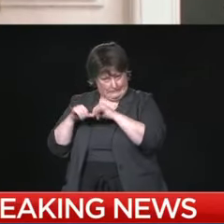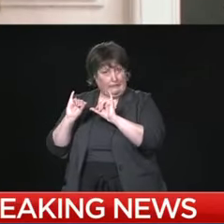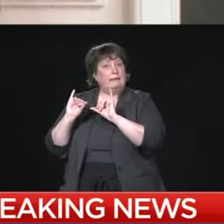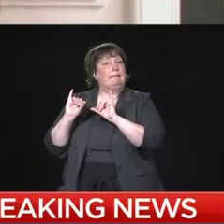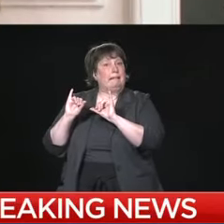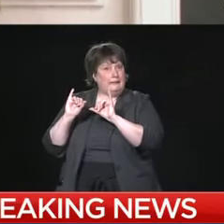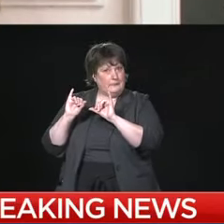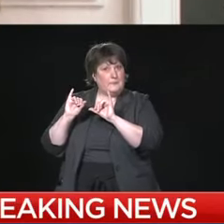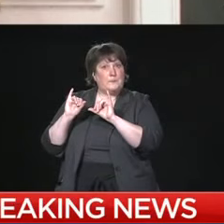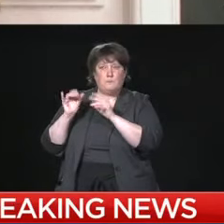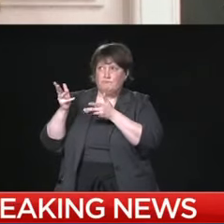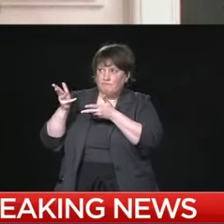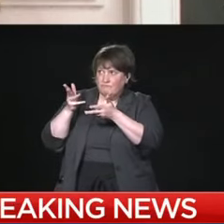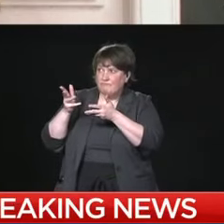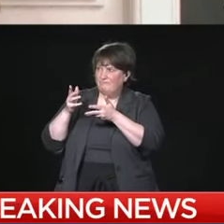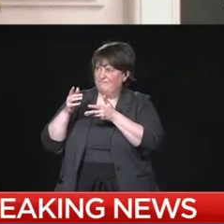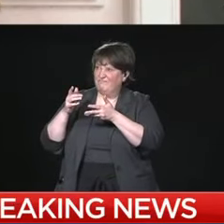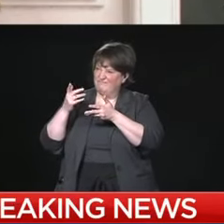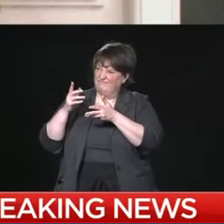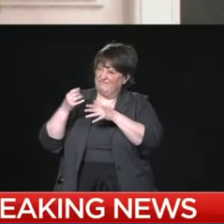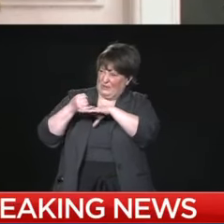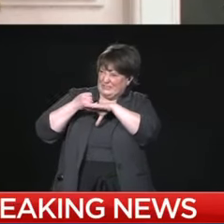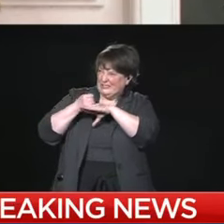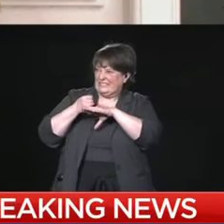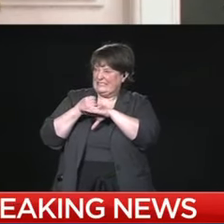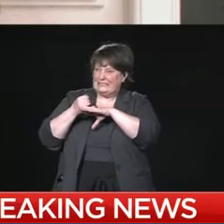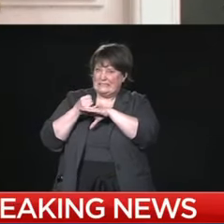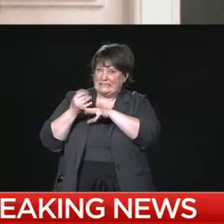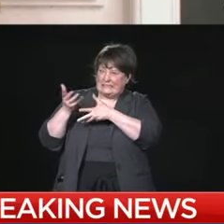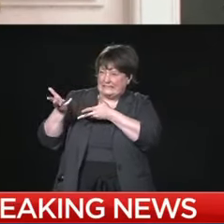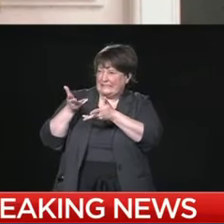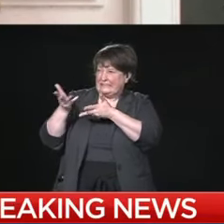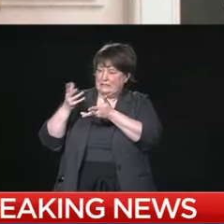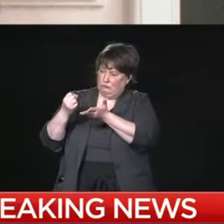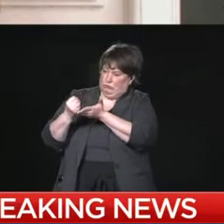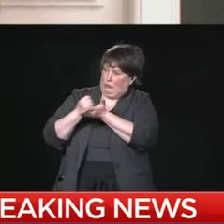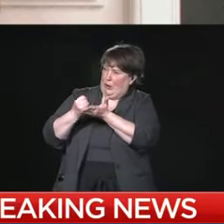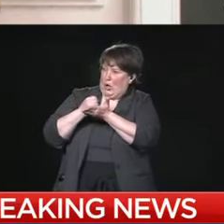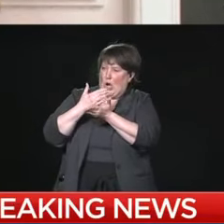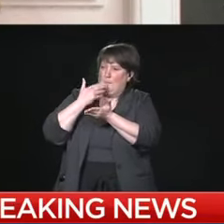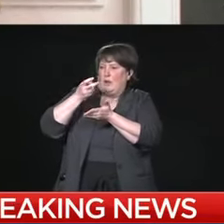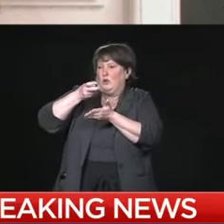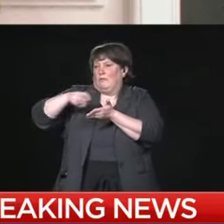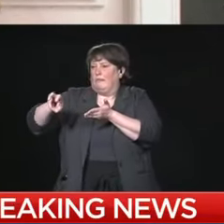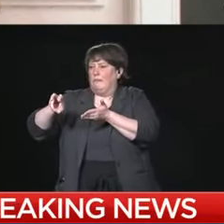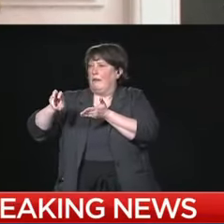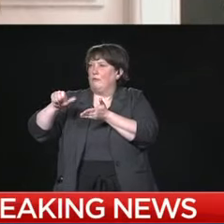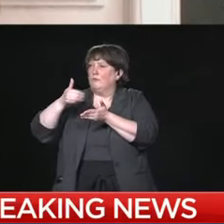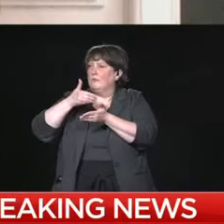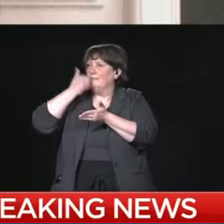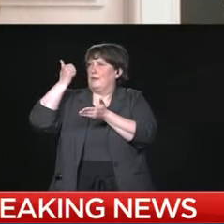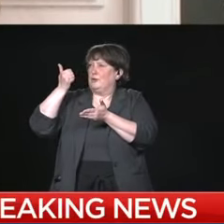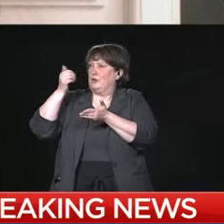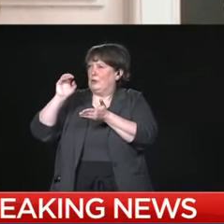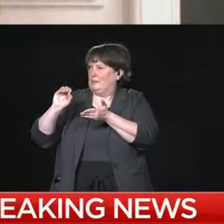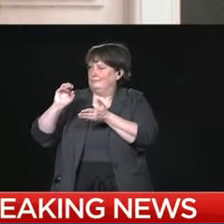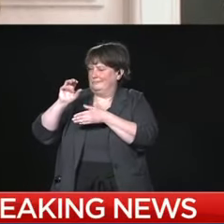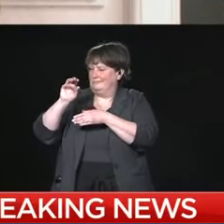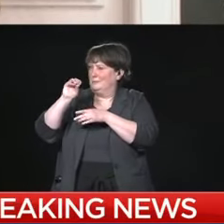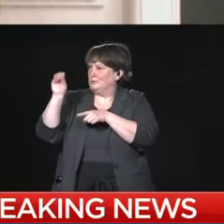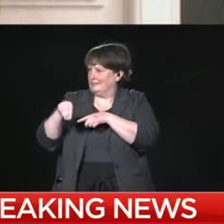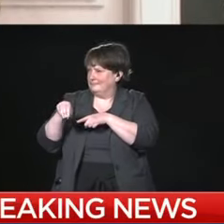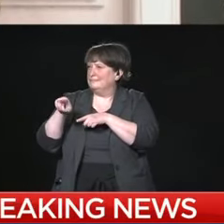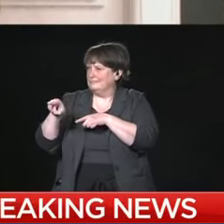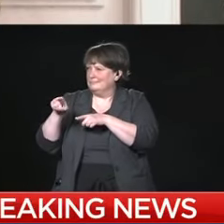them to make changes to the credit card rates, and we're also examining the possibility